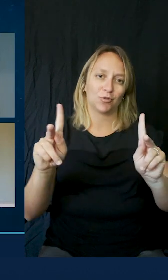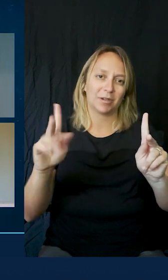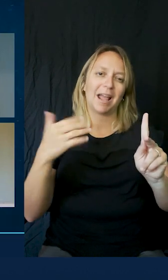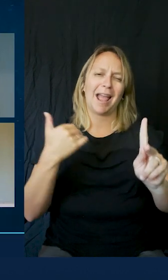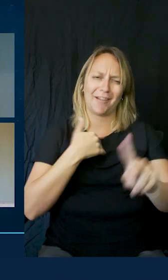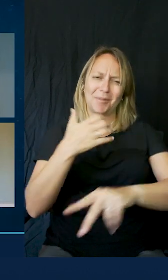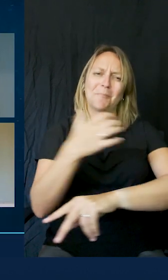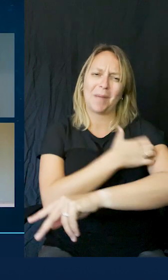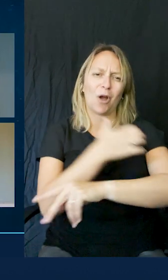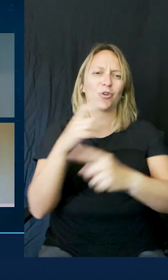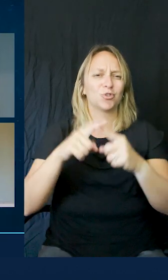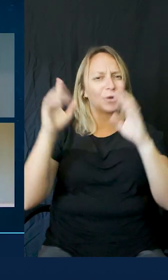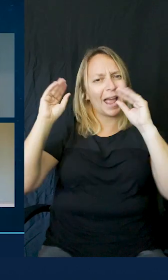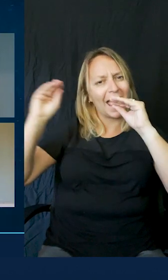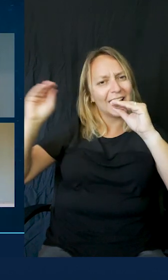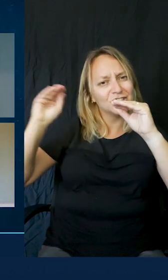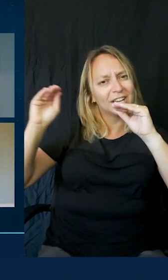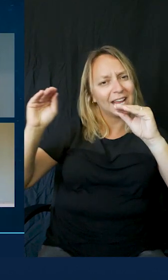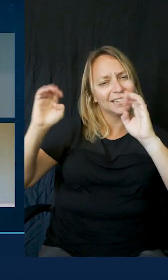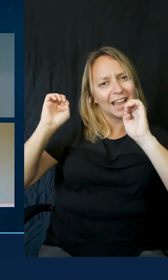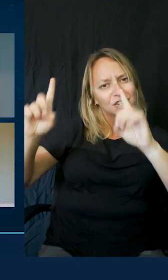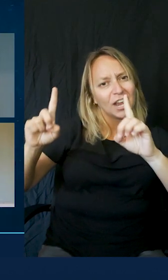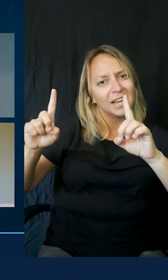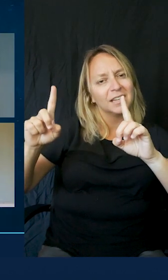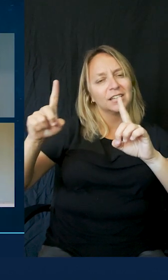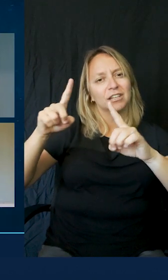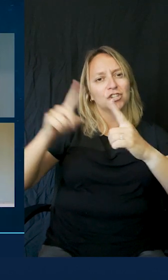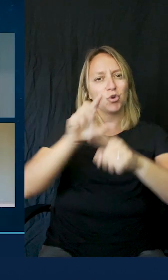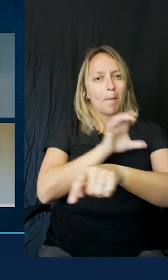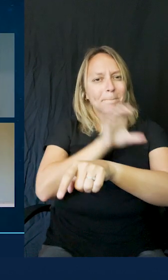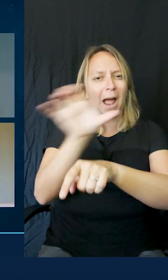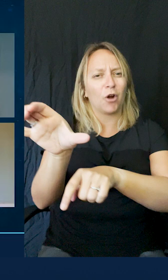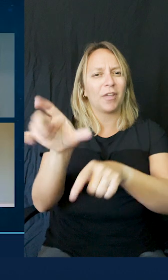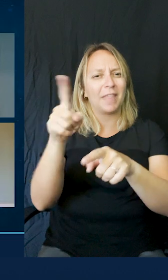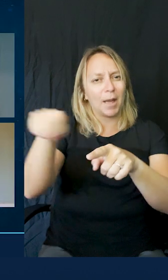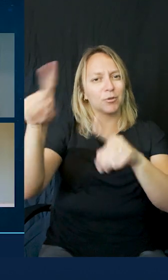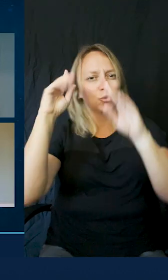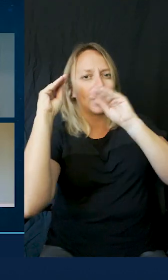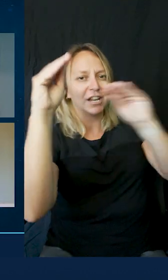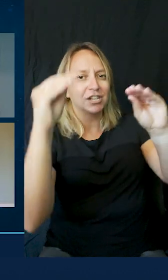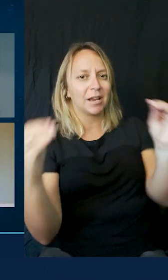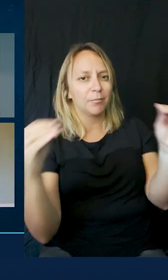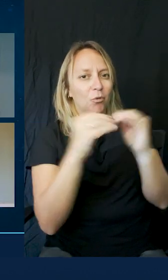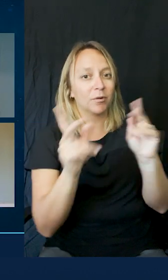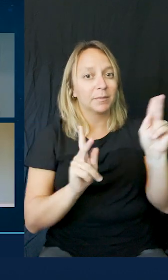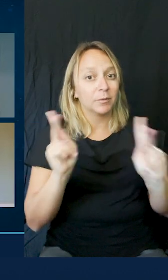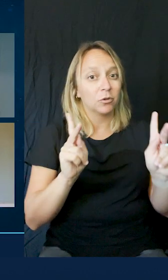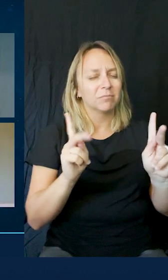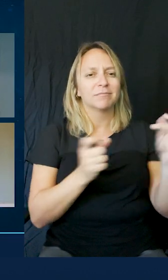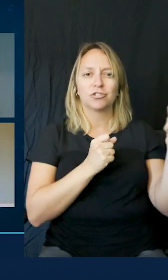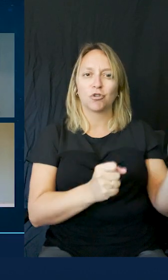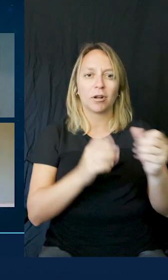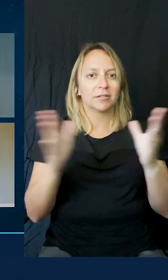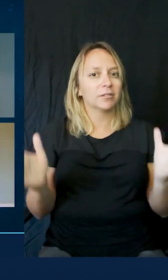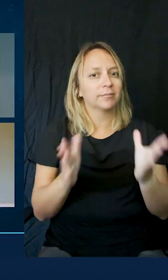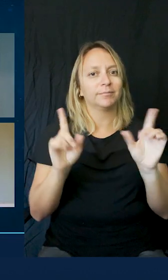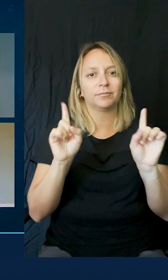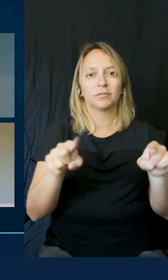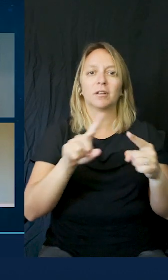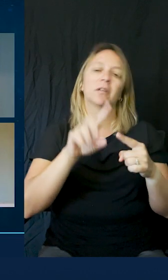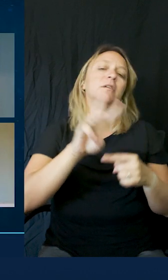to educate them and to empower them to educate more people. So I would strongly encourage people to go to our